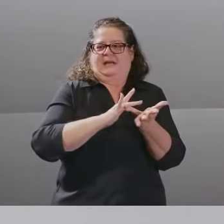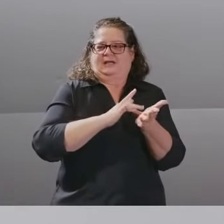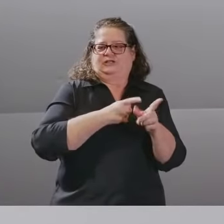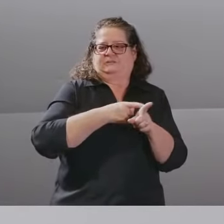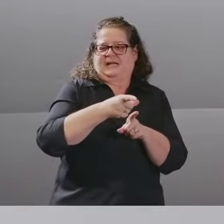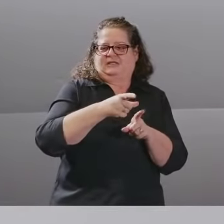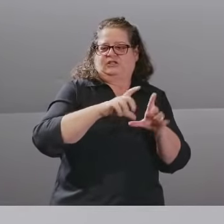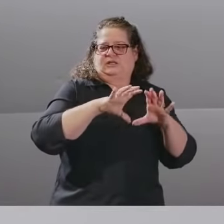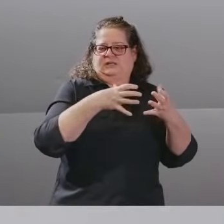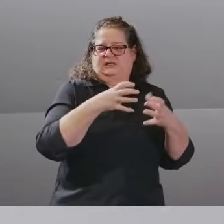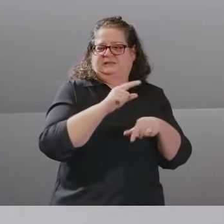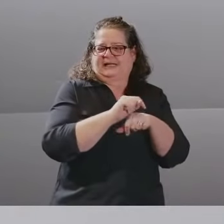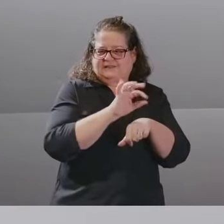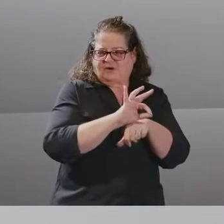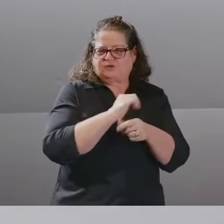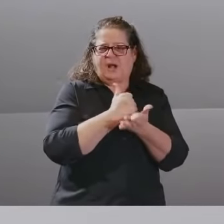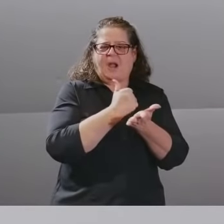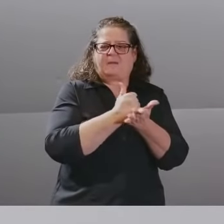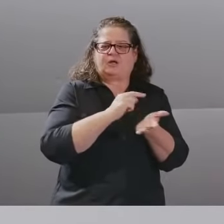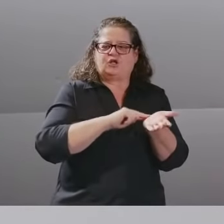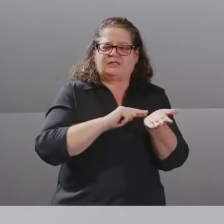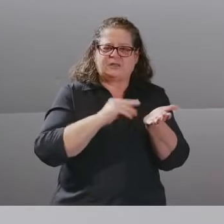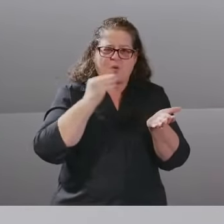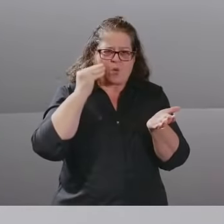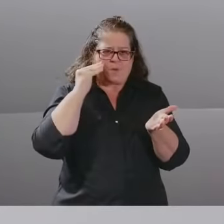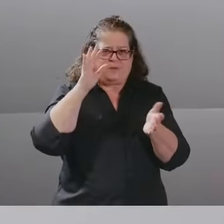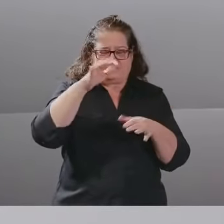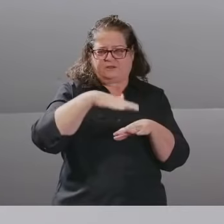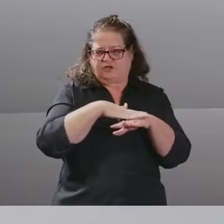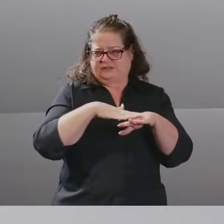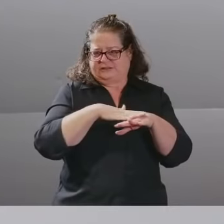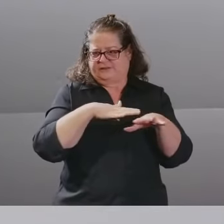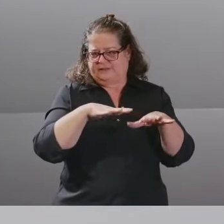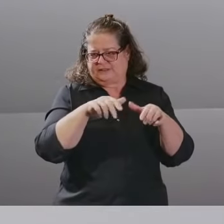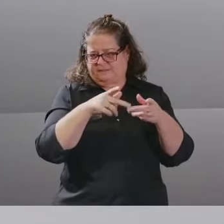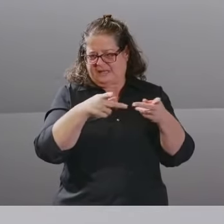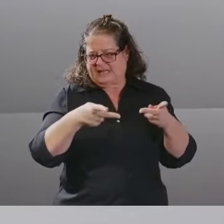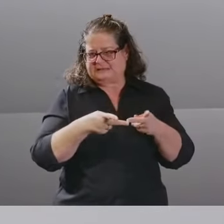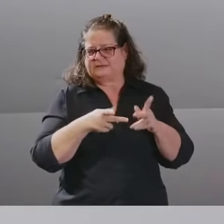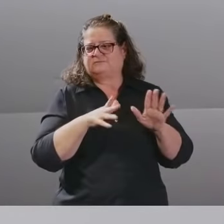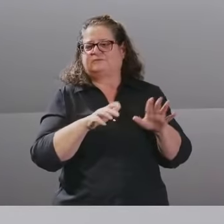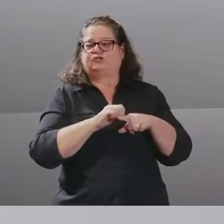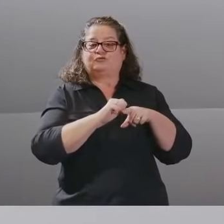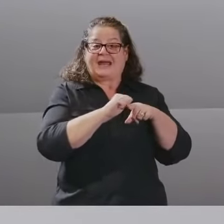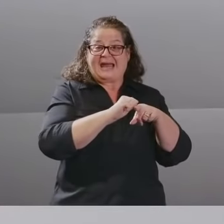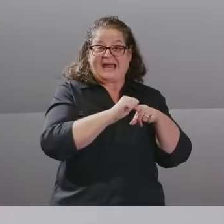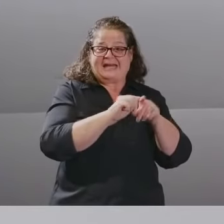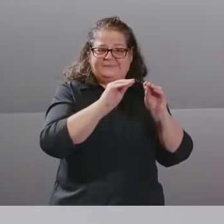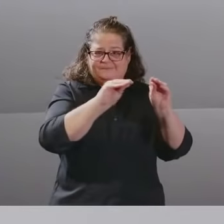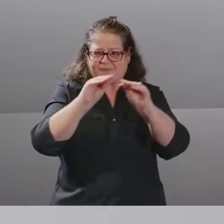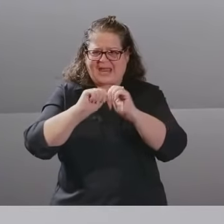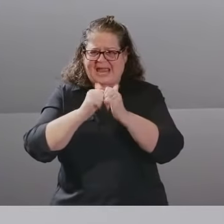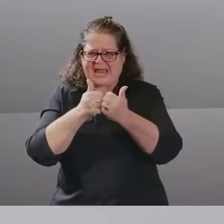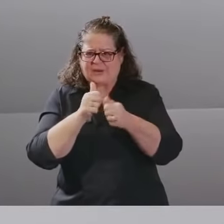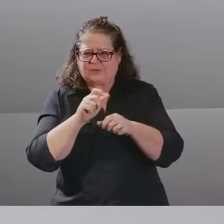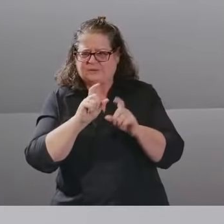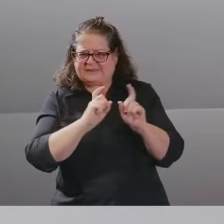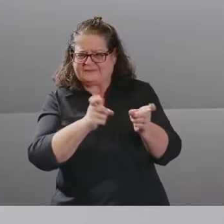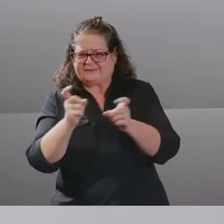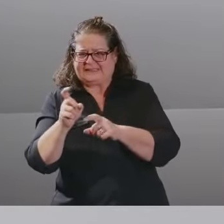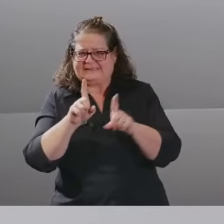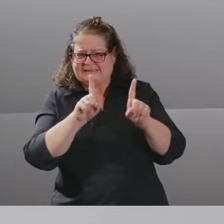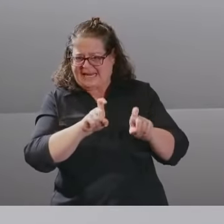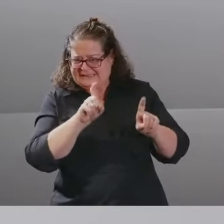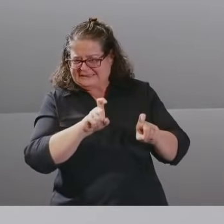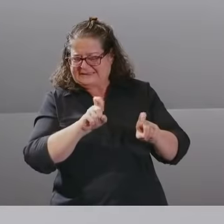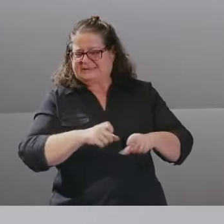nurses, and the rest to quickly train them on the new antigen Binax Now test that's being distributed widely under